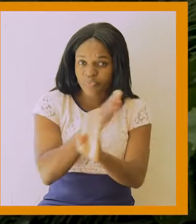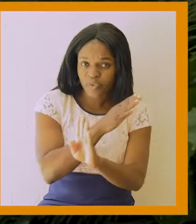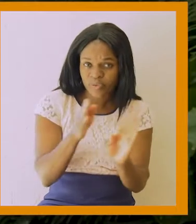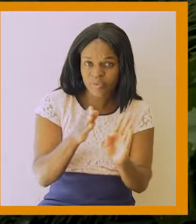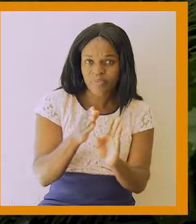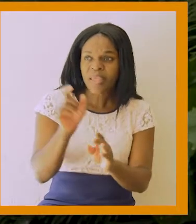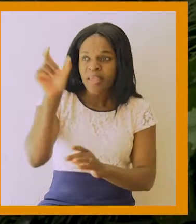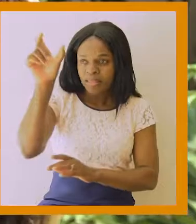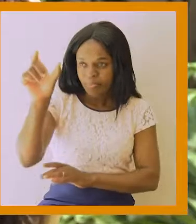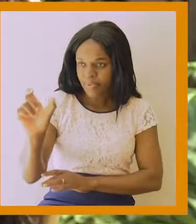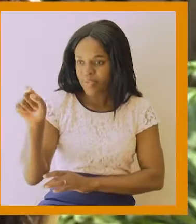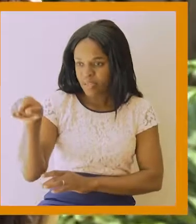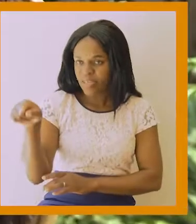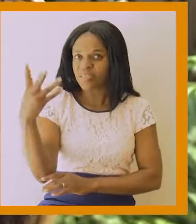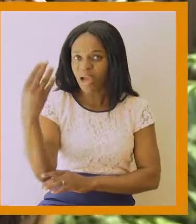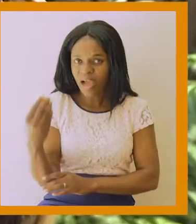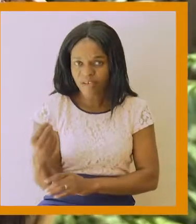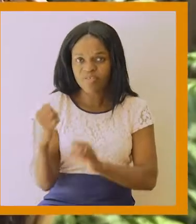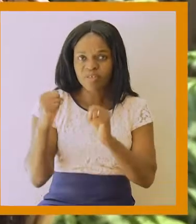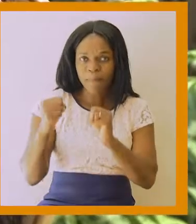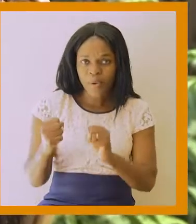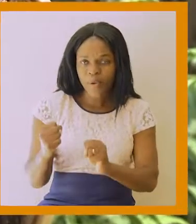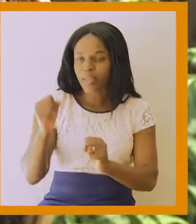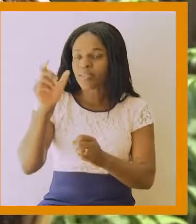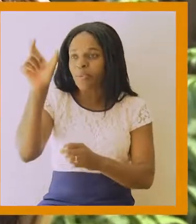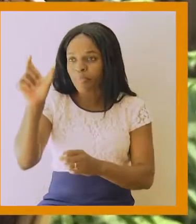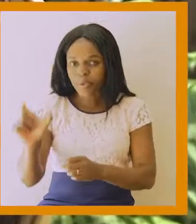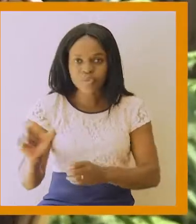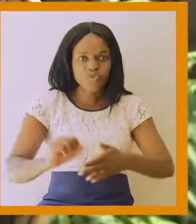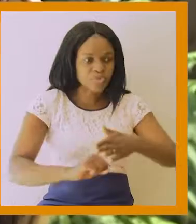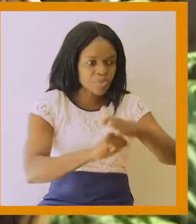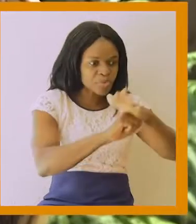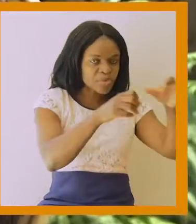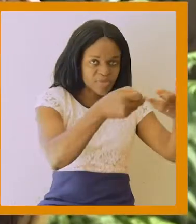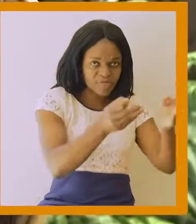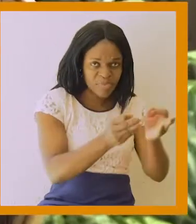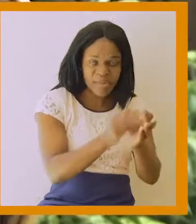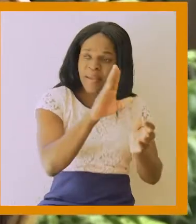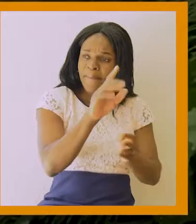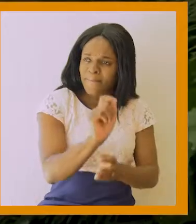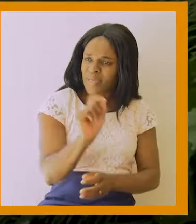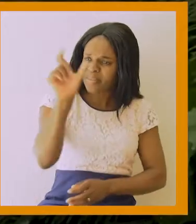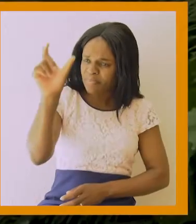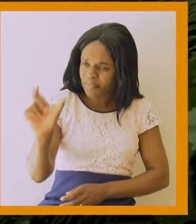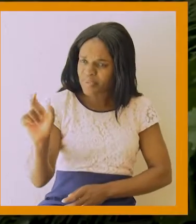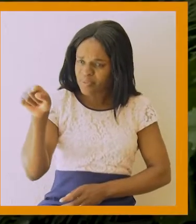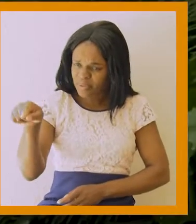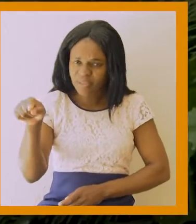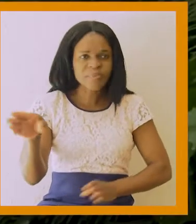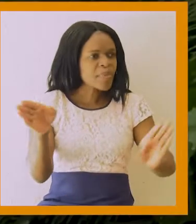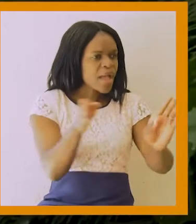who calls the shots, the one who has the power, the one who brings the food on the table, tends maybe to